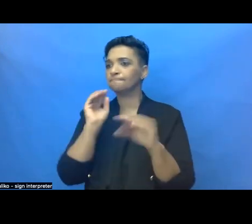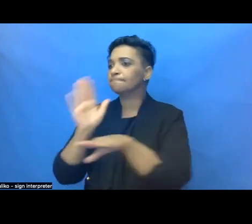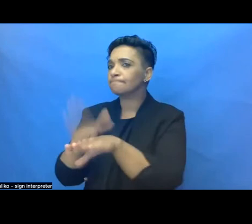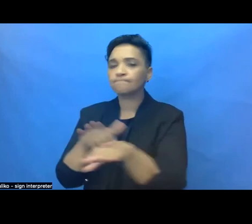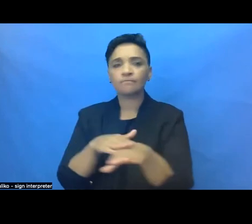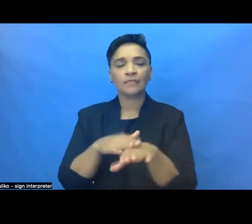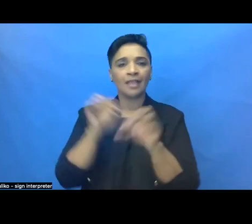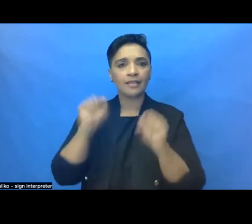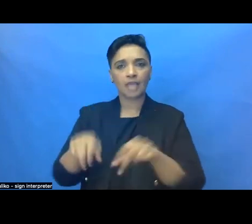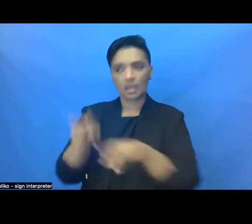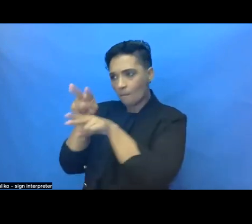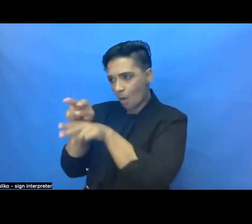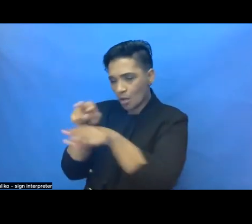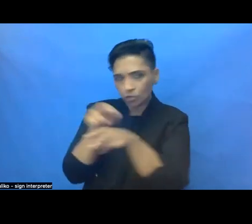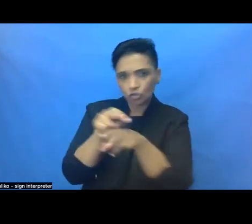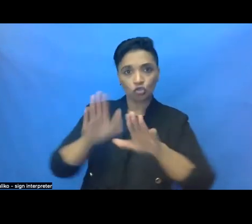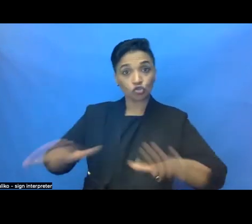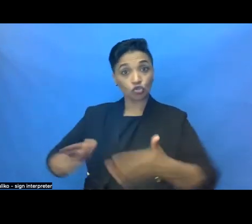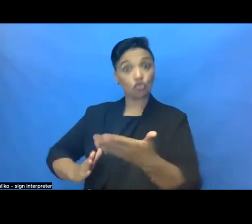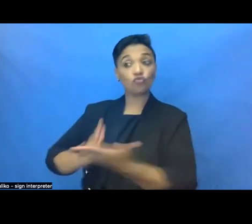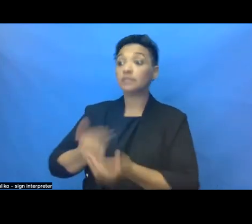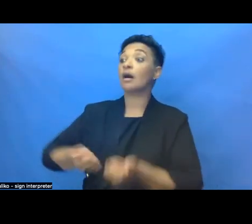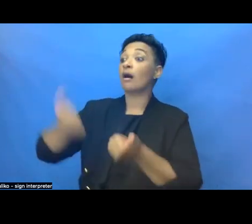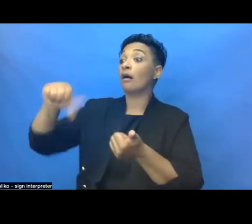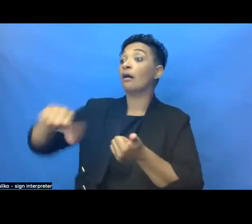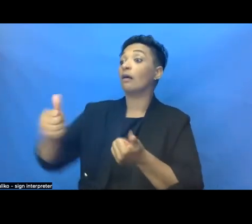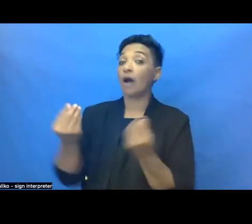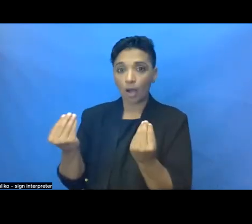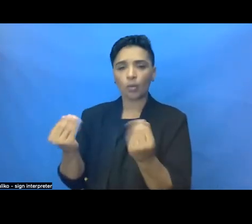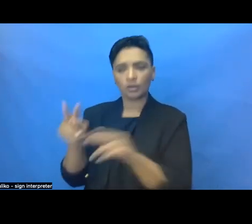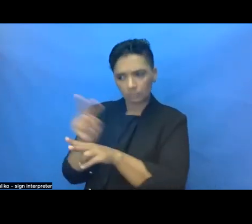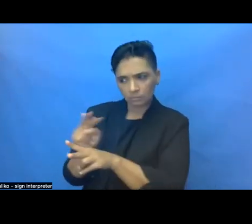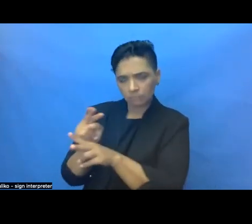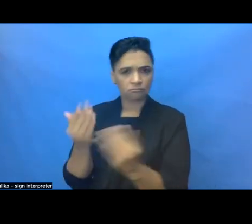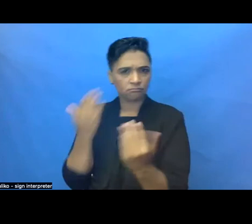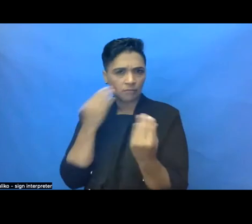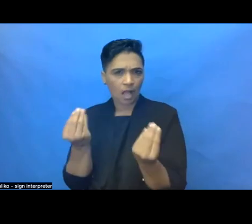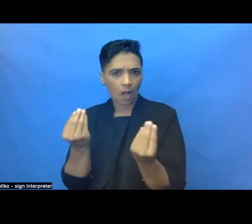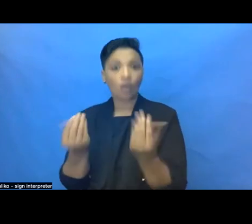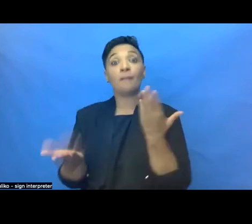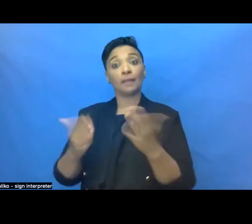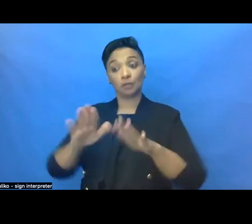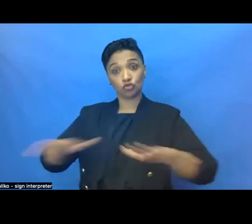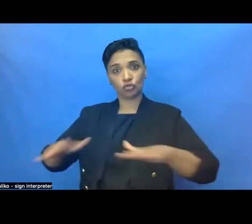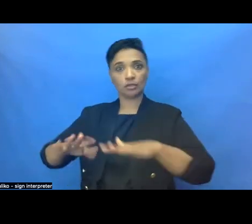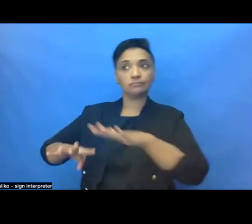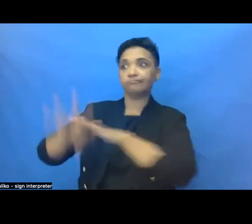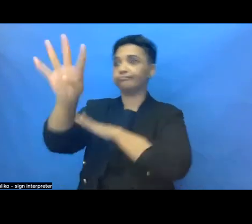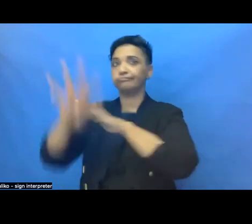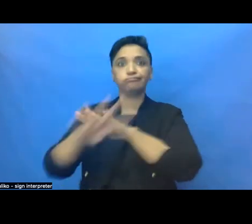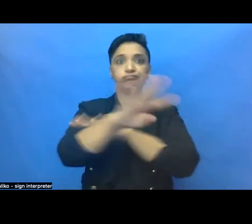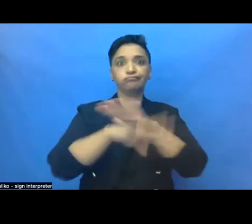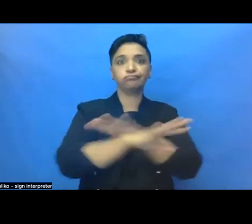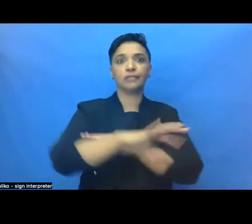monitoring of the rights of children who are now who have now left Ukraine and are in third